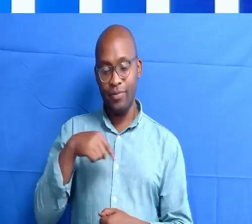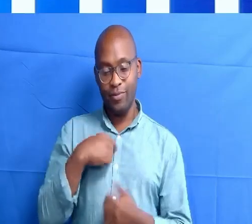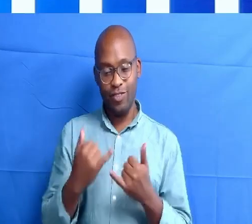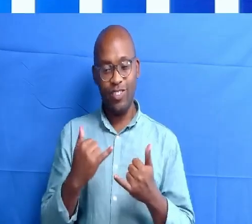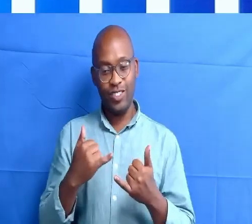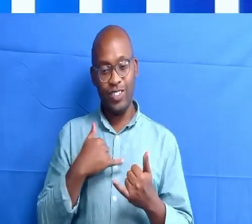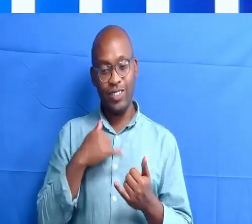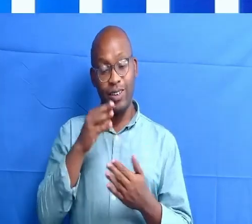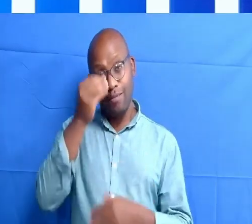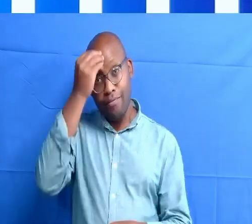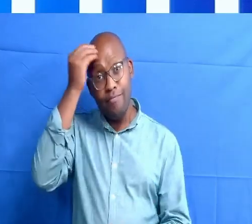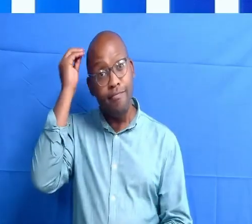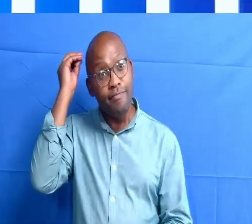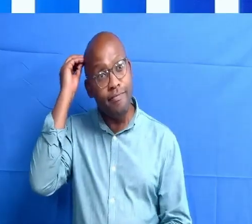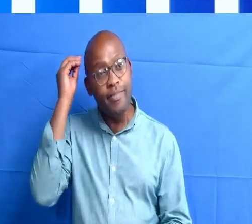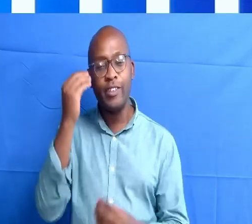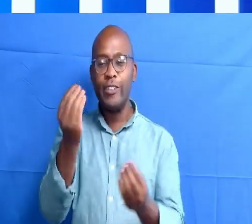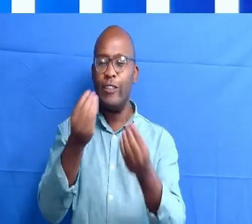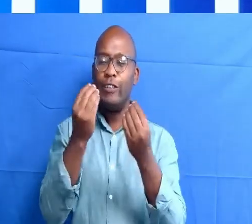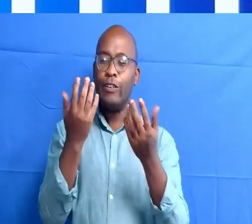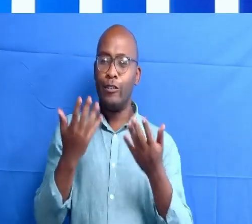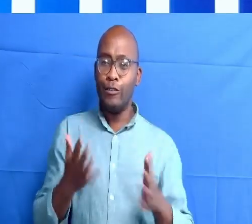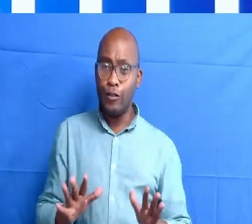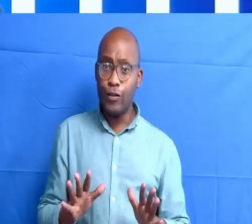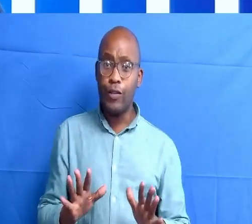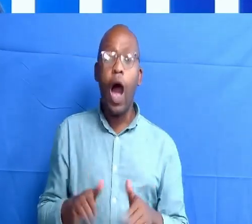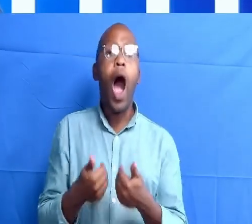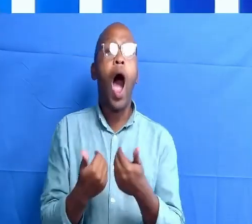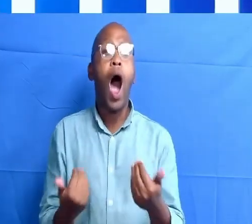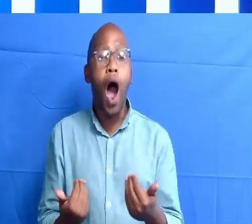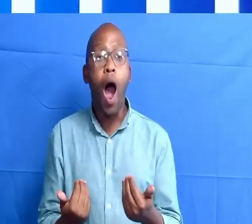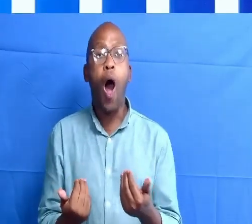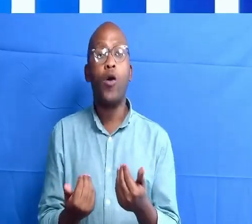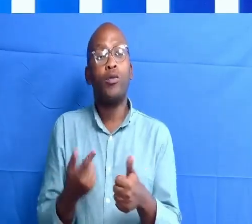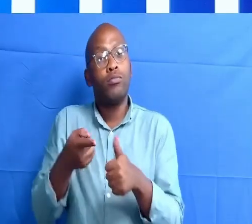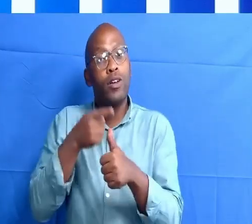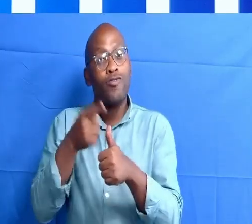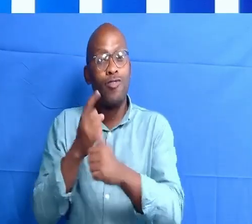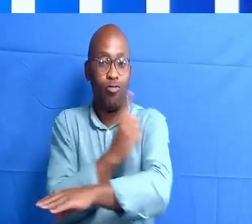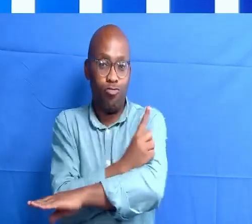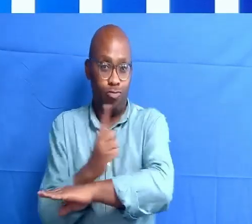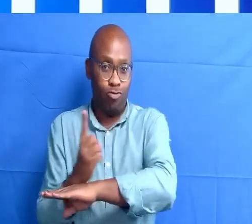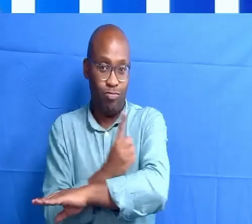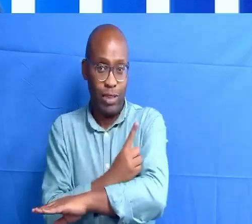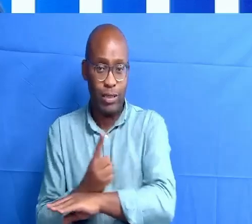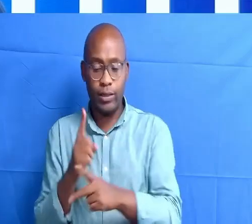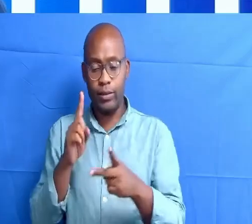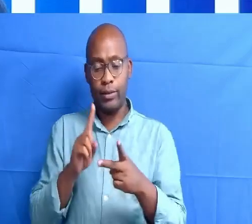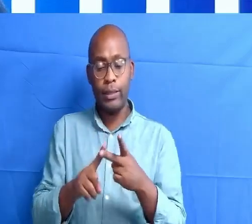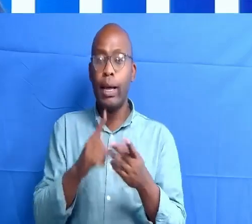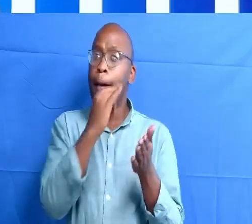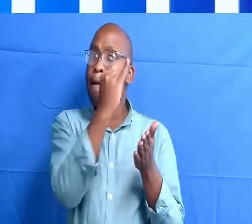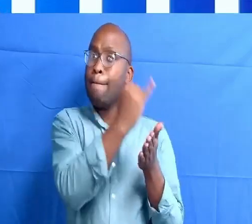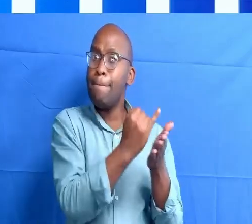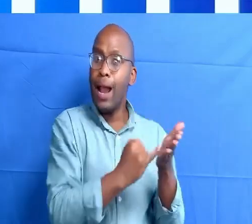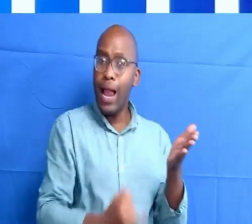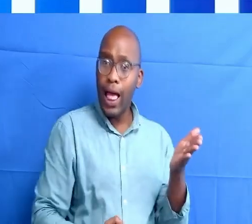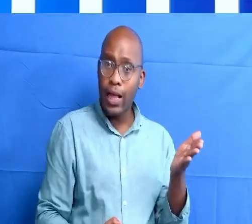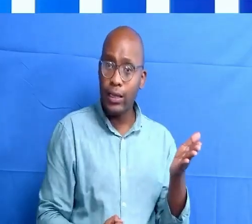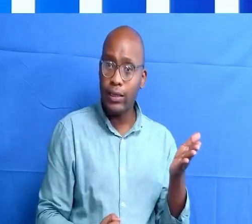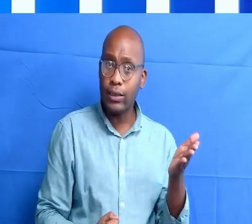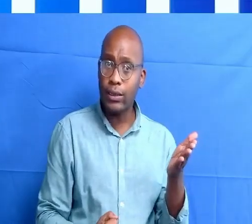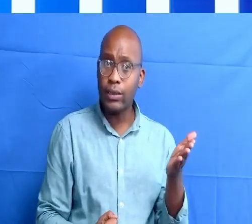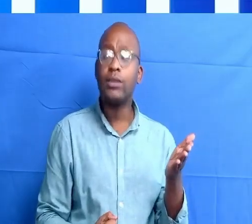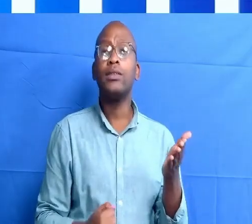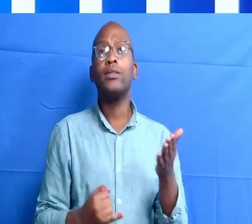to you've been given a scale to determine the distance and give the map or plans. Determine a scale for